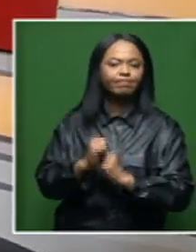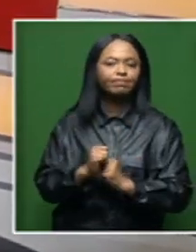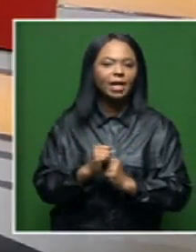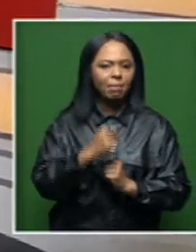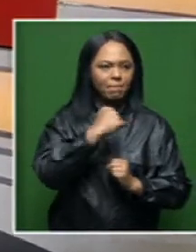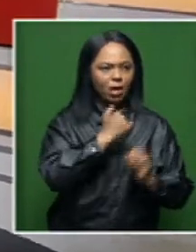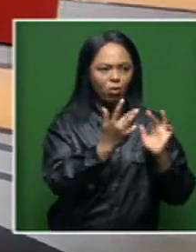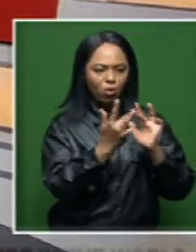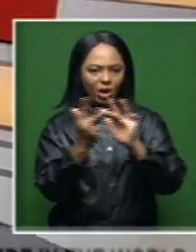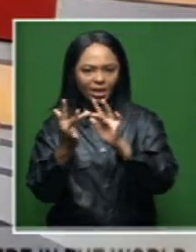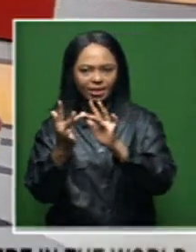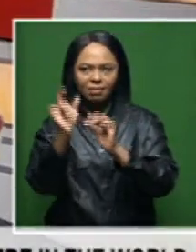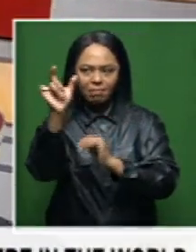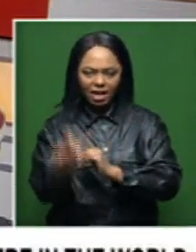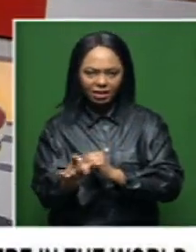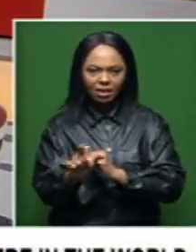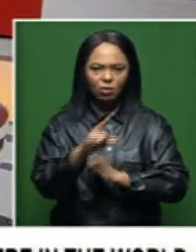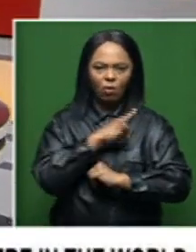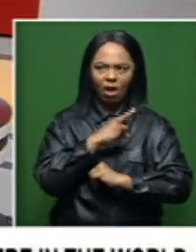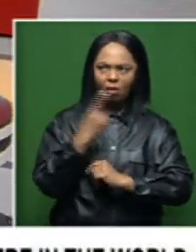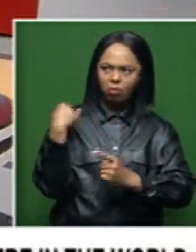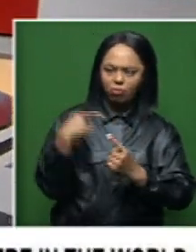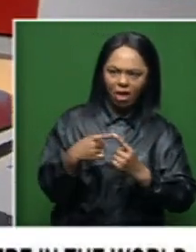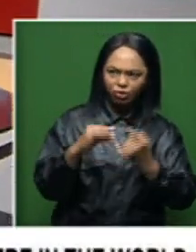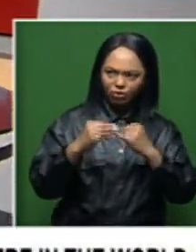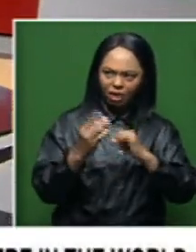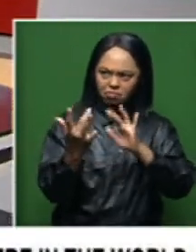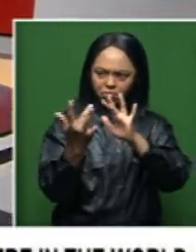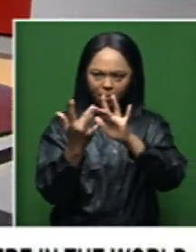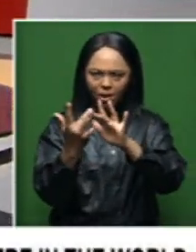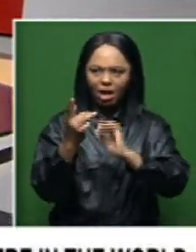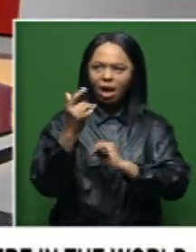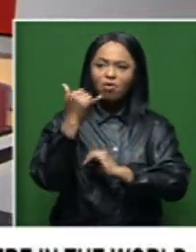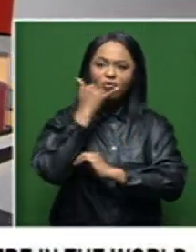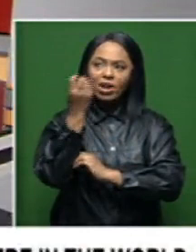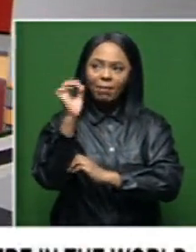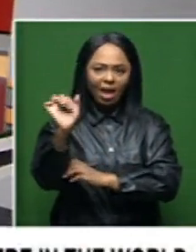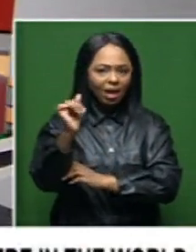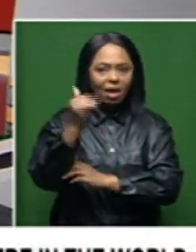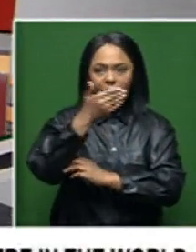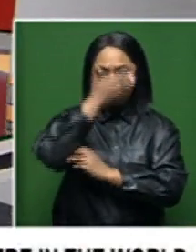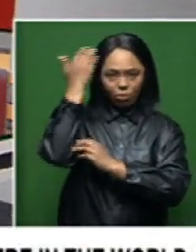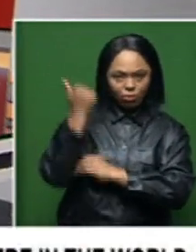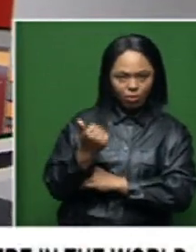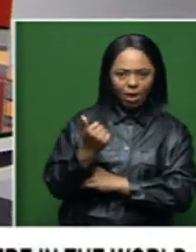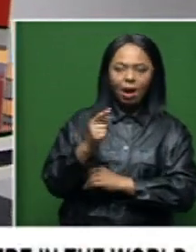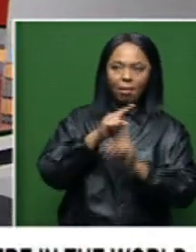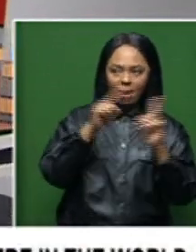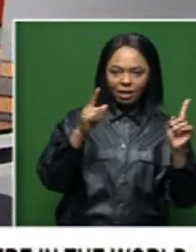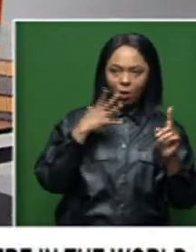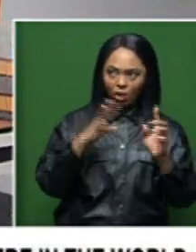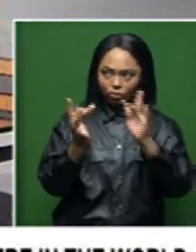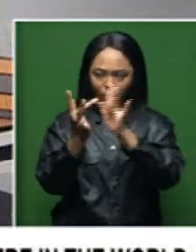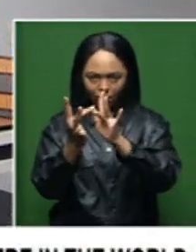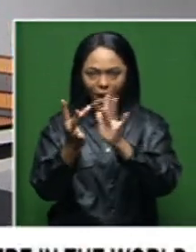with the person that I've been trying to connect with. I don't have their contact details. Right. I want to reach them. I go to the app, I find them,